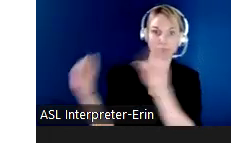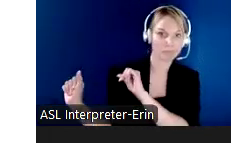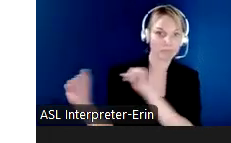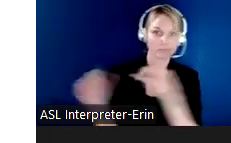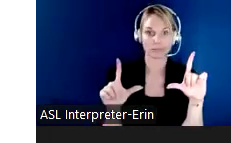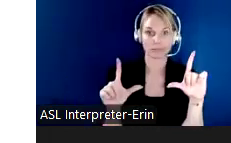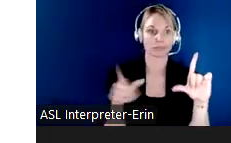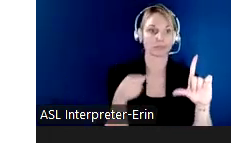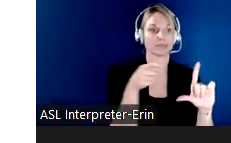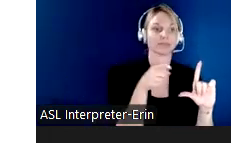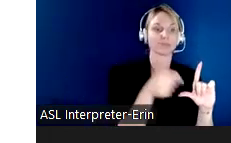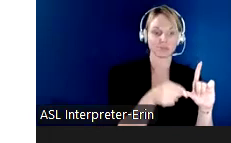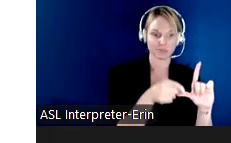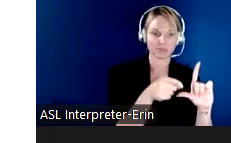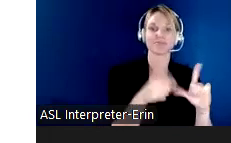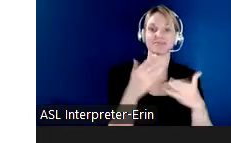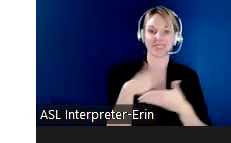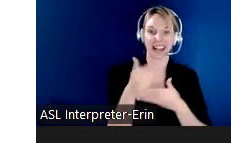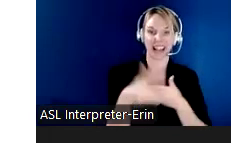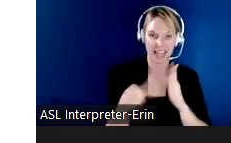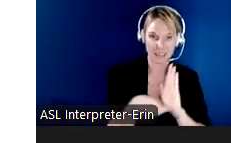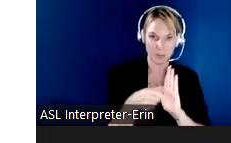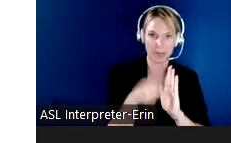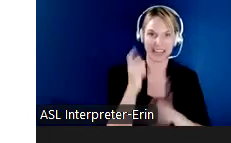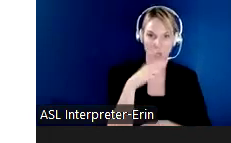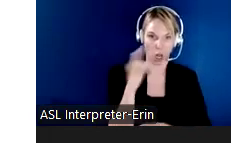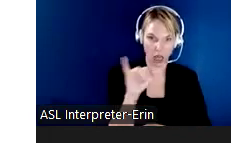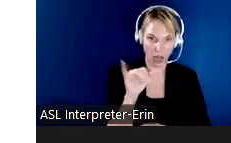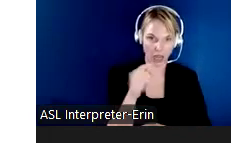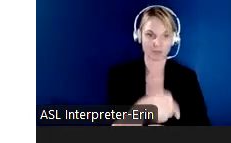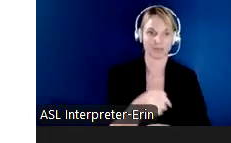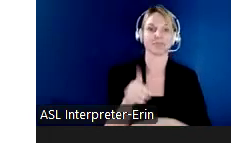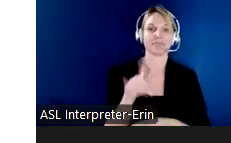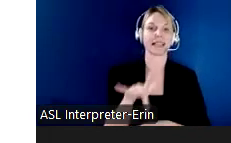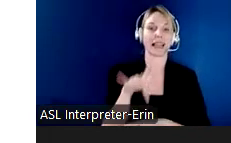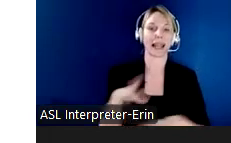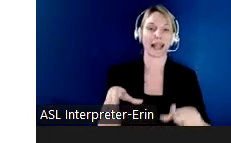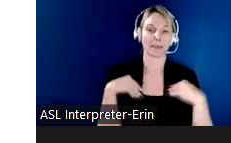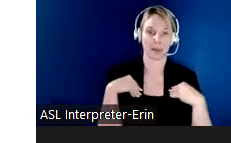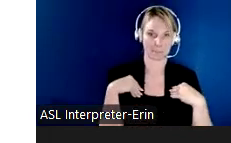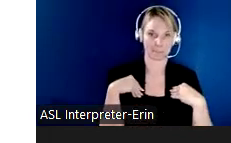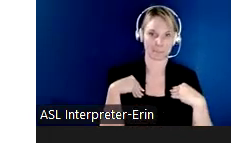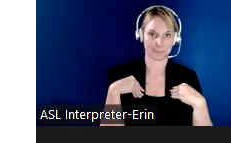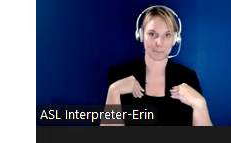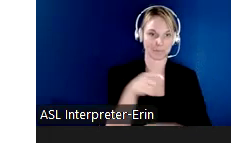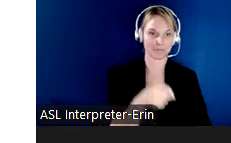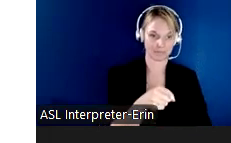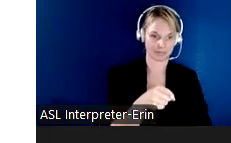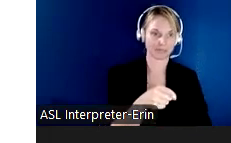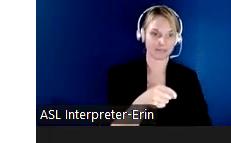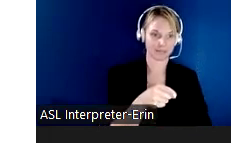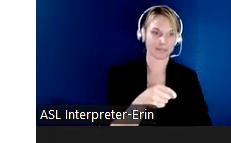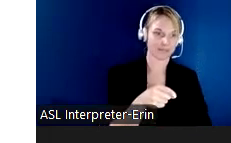to this next page where you're going to need to click the accept button here. It'll look just like this with